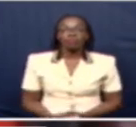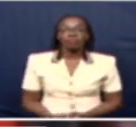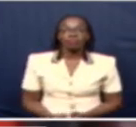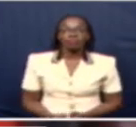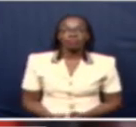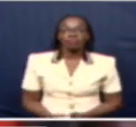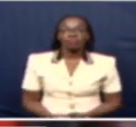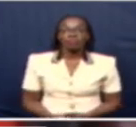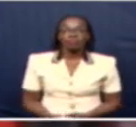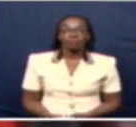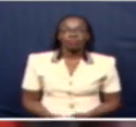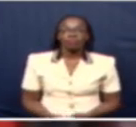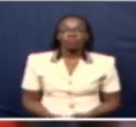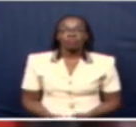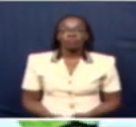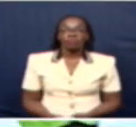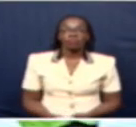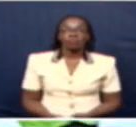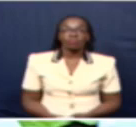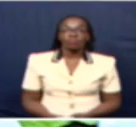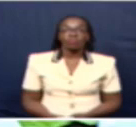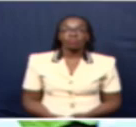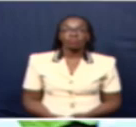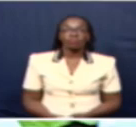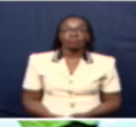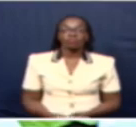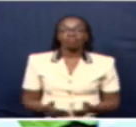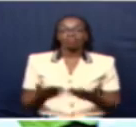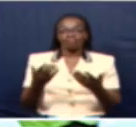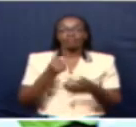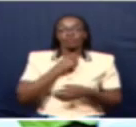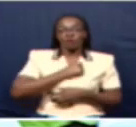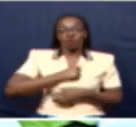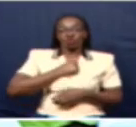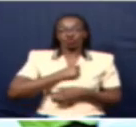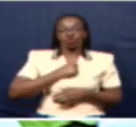all right. We apologize for that technical hitch.